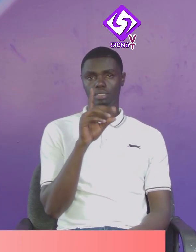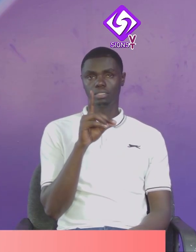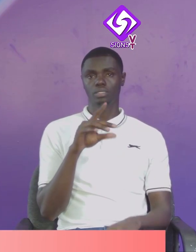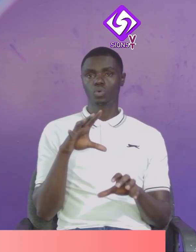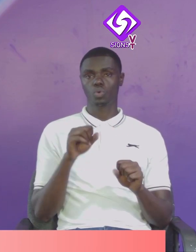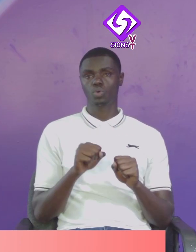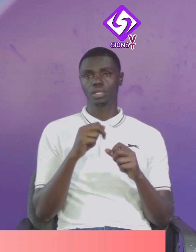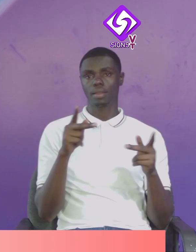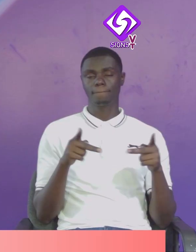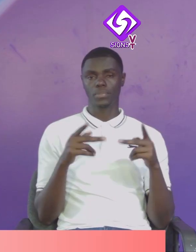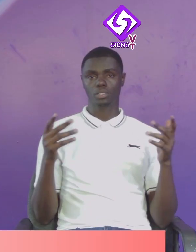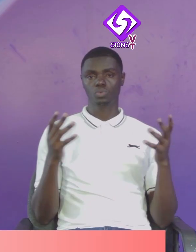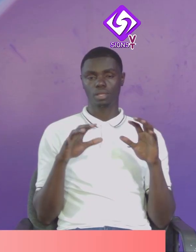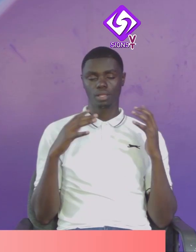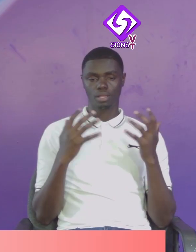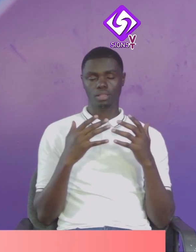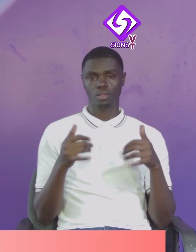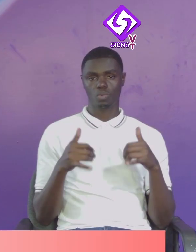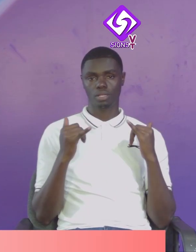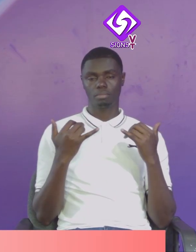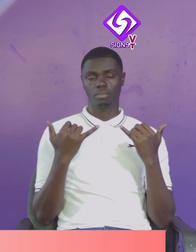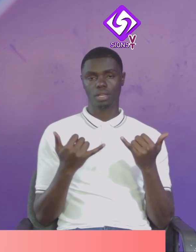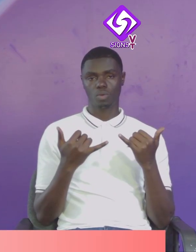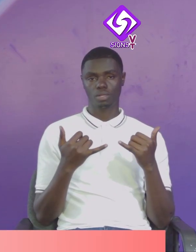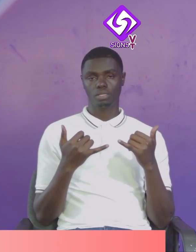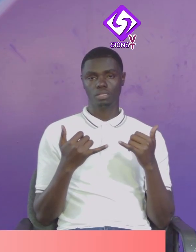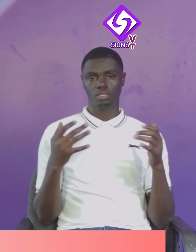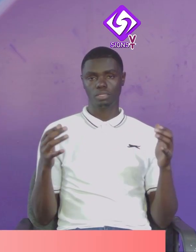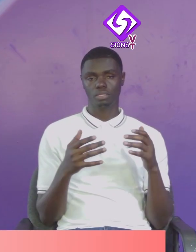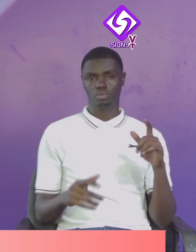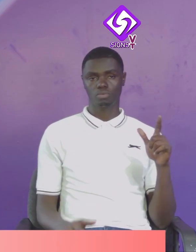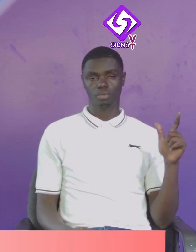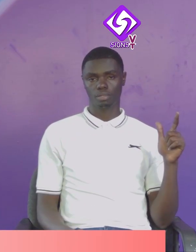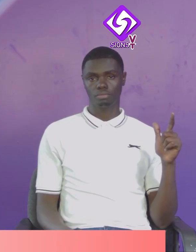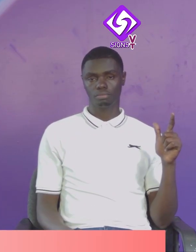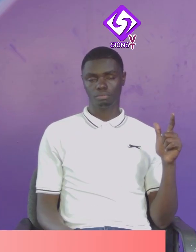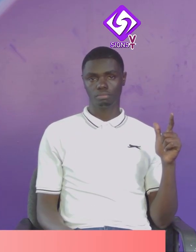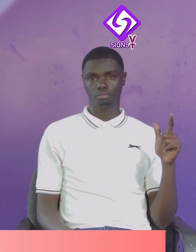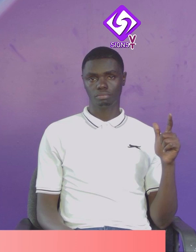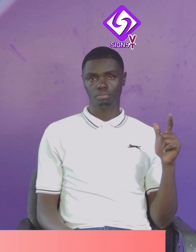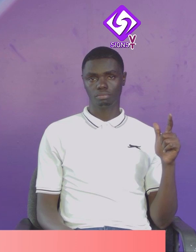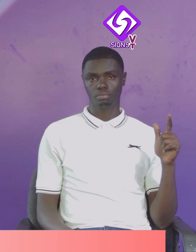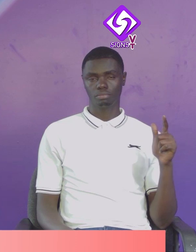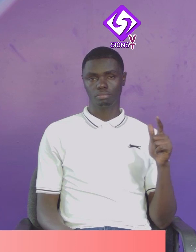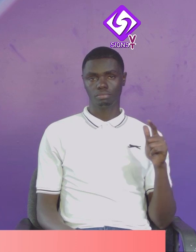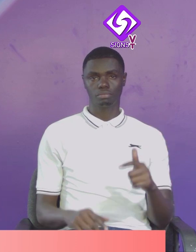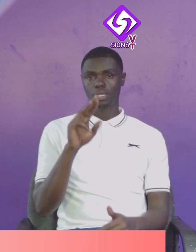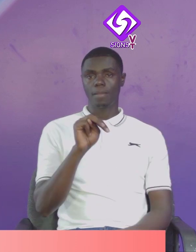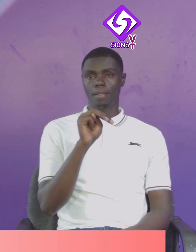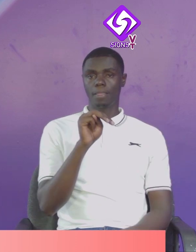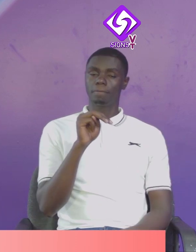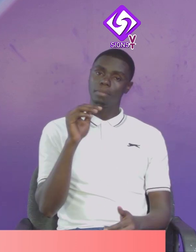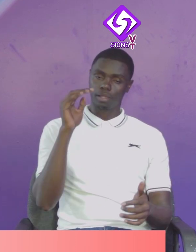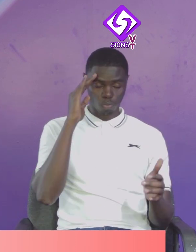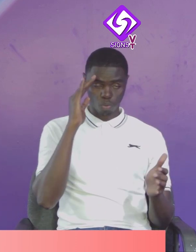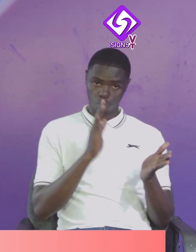in the World Cup. They are in Group L, and they did really well, commendably, really well. And maybe your thoughts and opinions